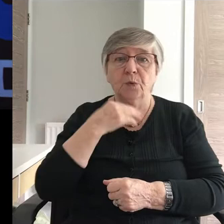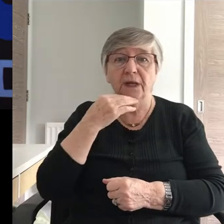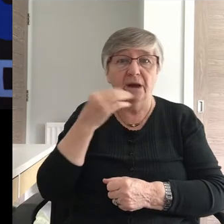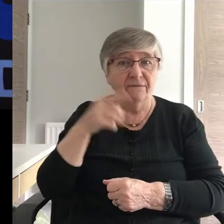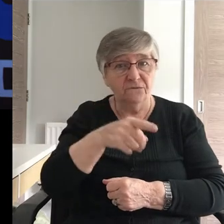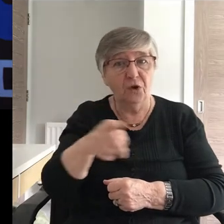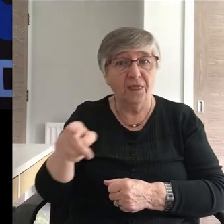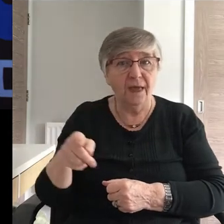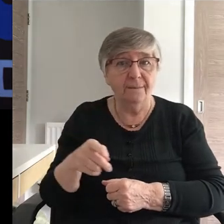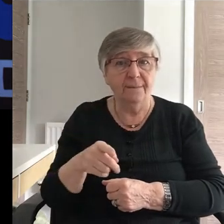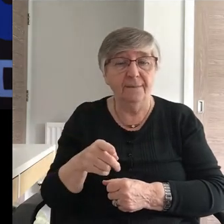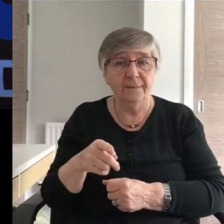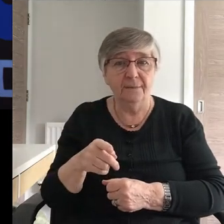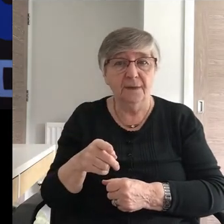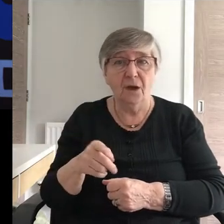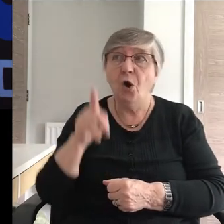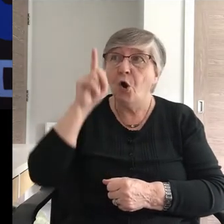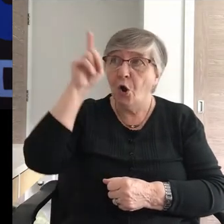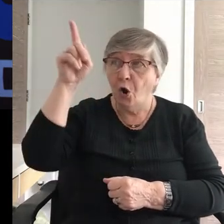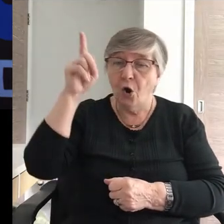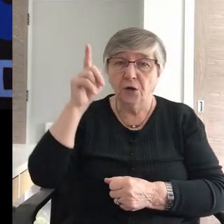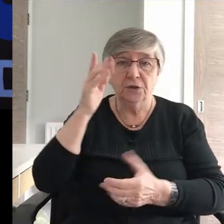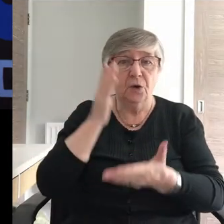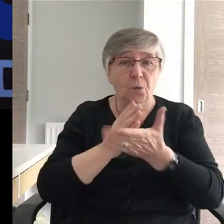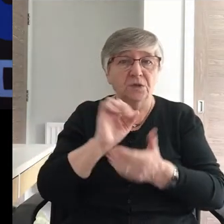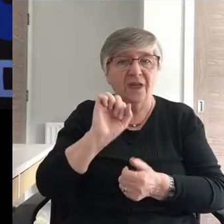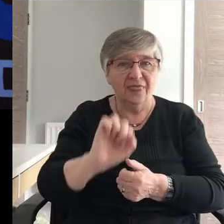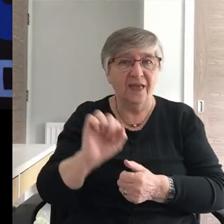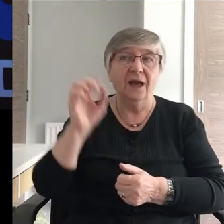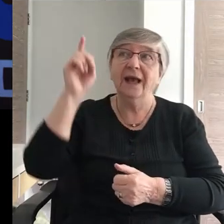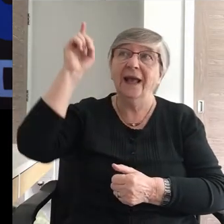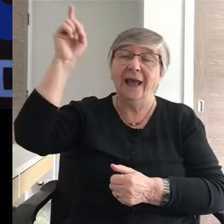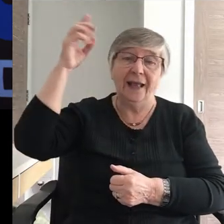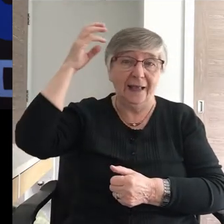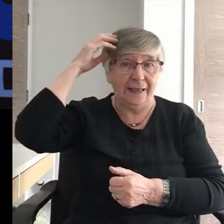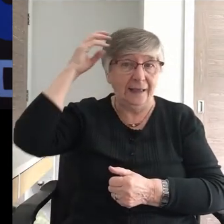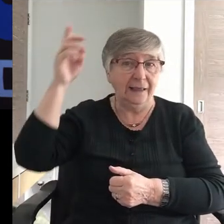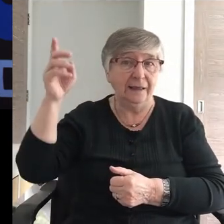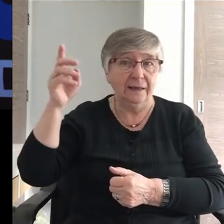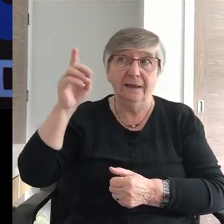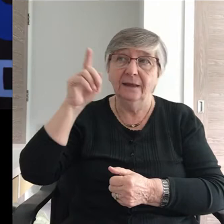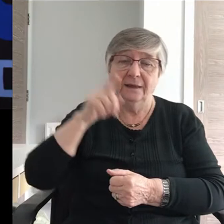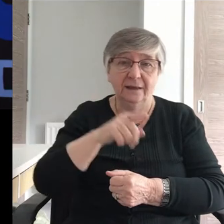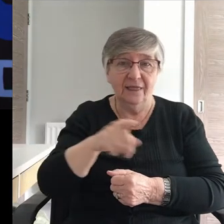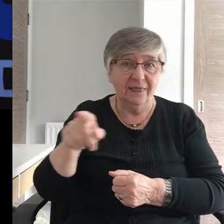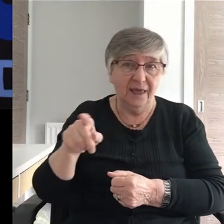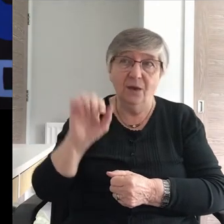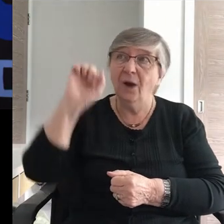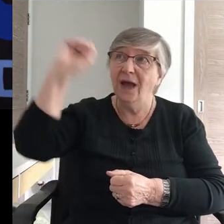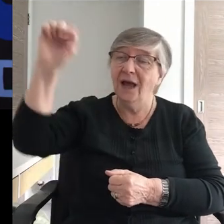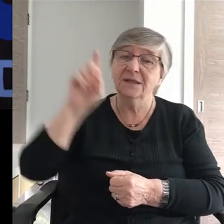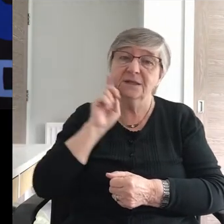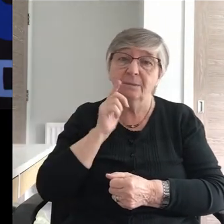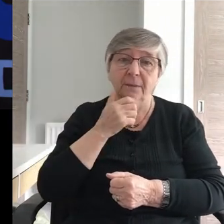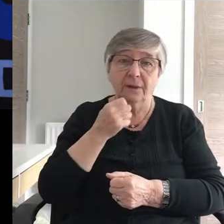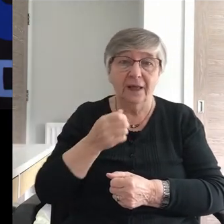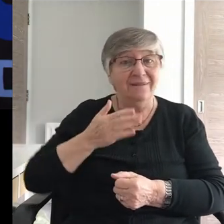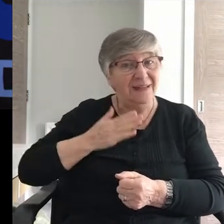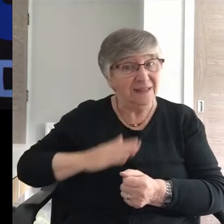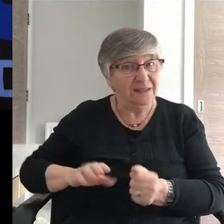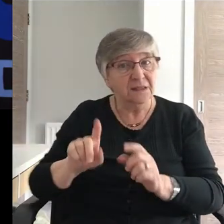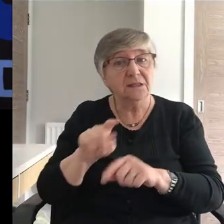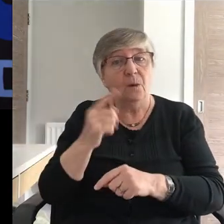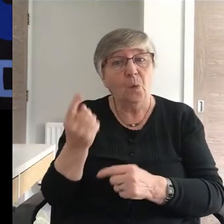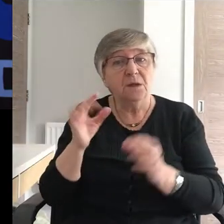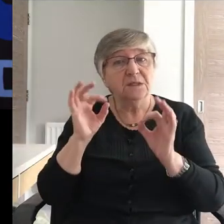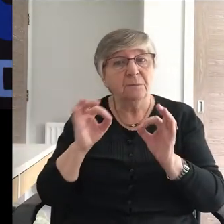as Gordon would say. He was their God, they were his people. If they needed someone special,